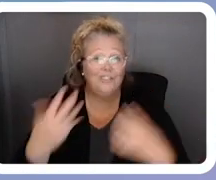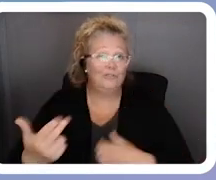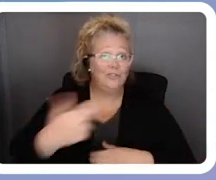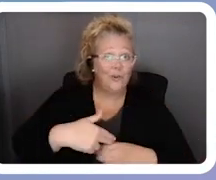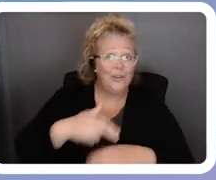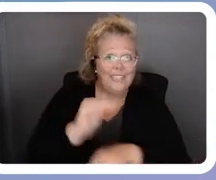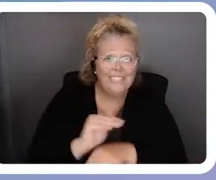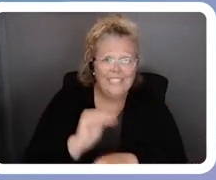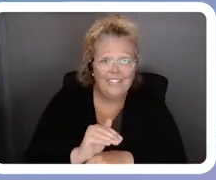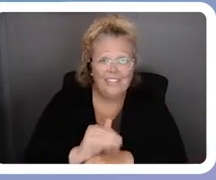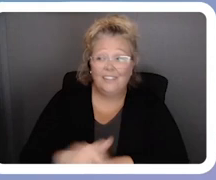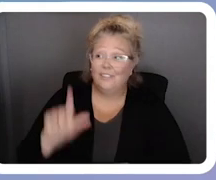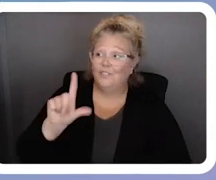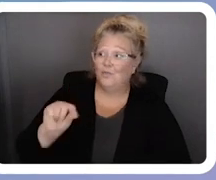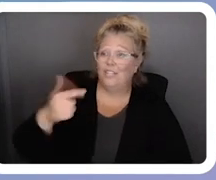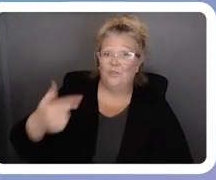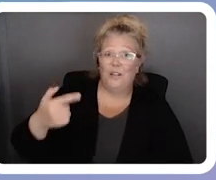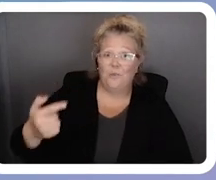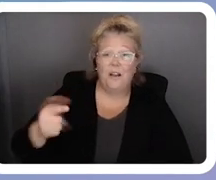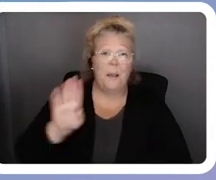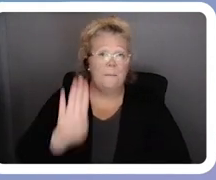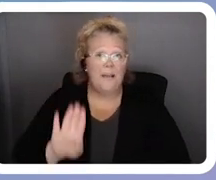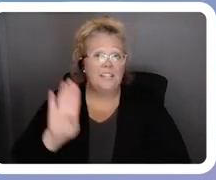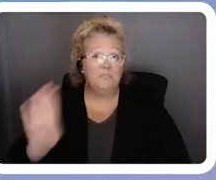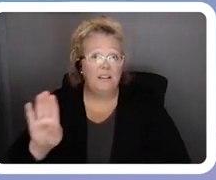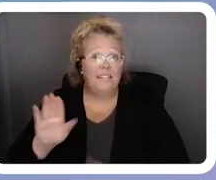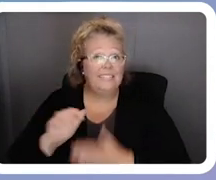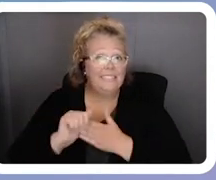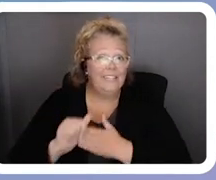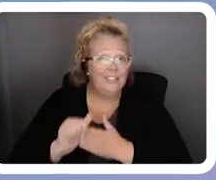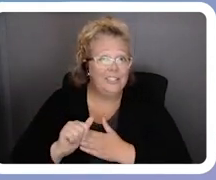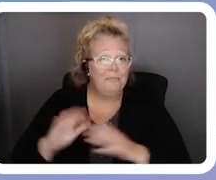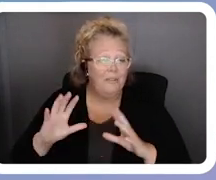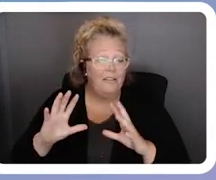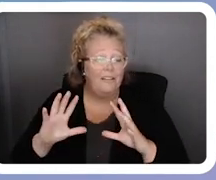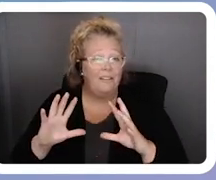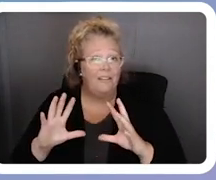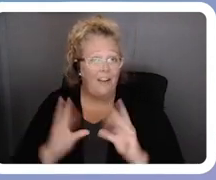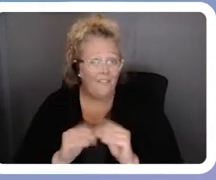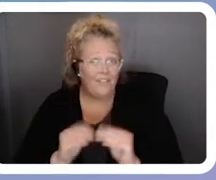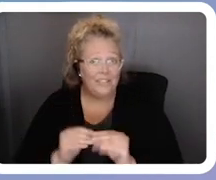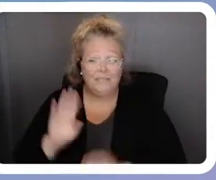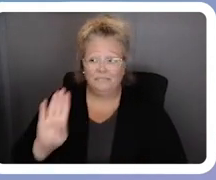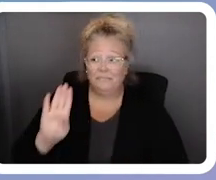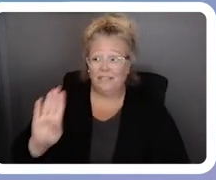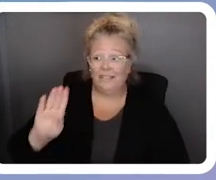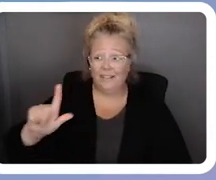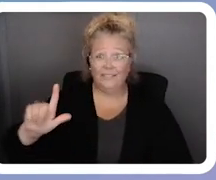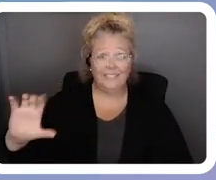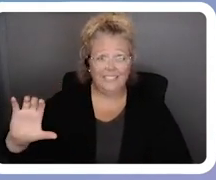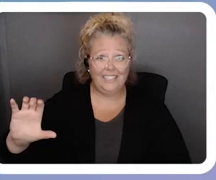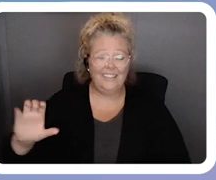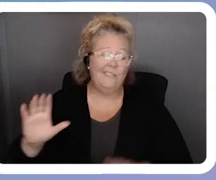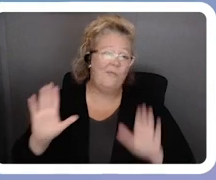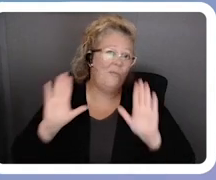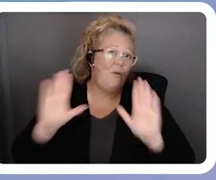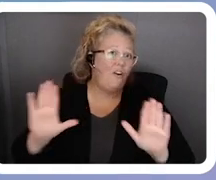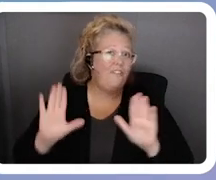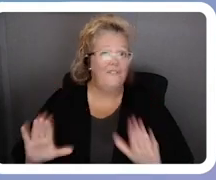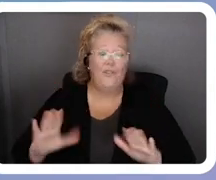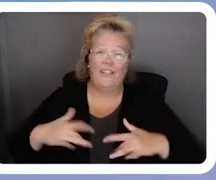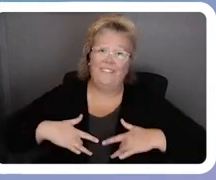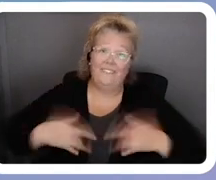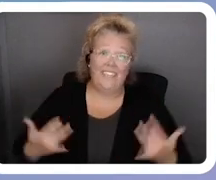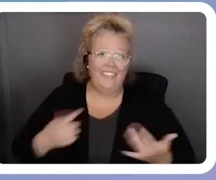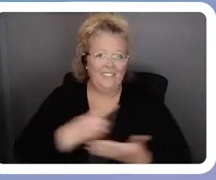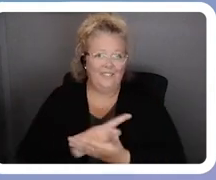for joining us this evening and for making the 2021 Best Buddies Leadership Conference such an amazing event this